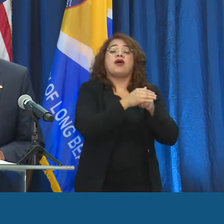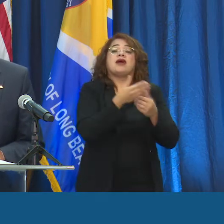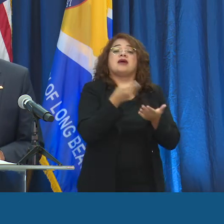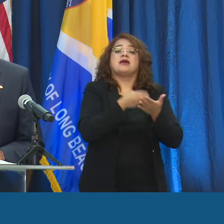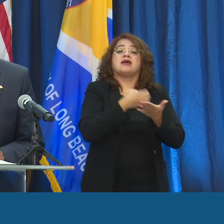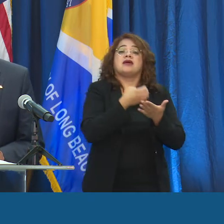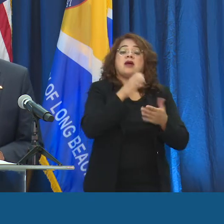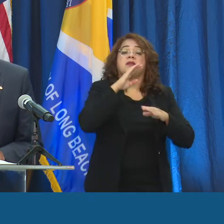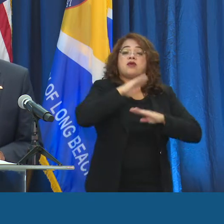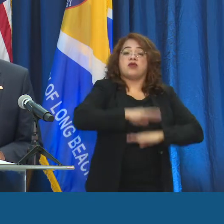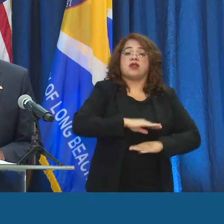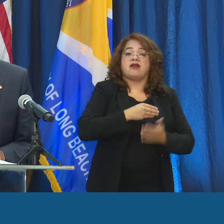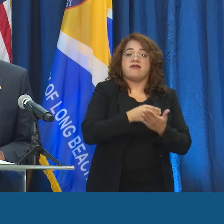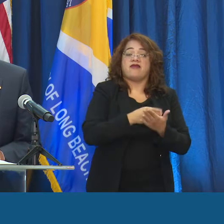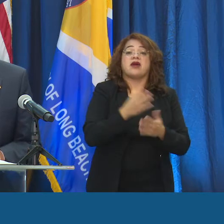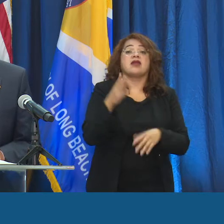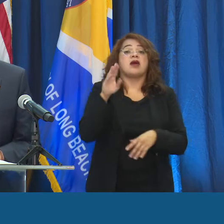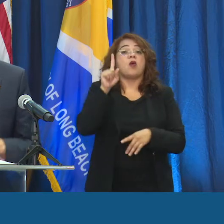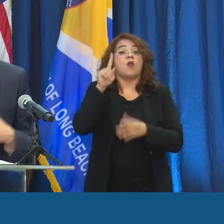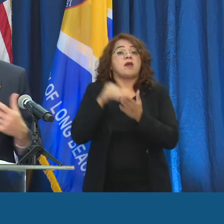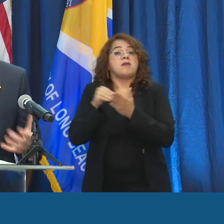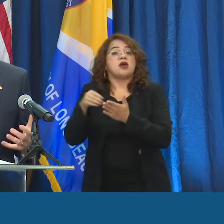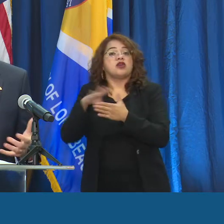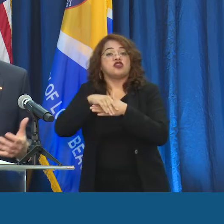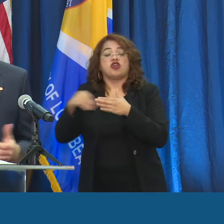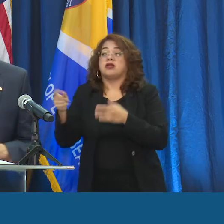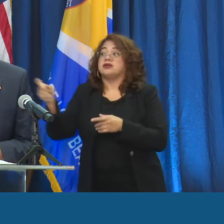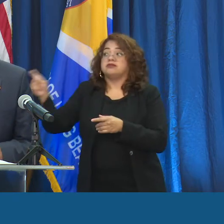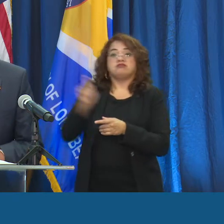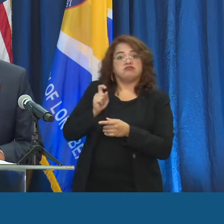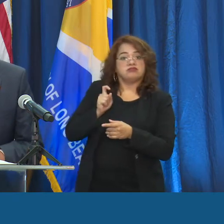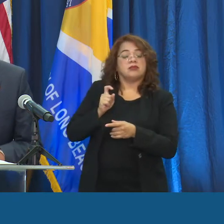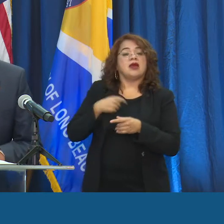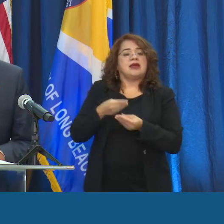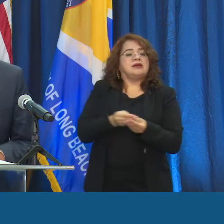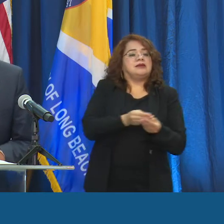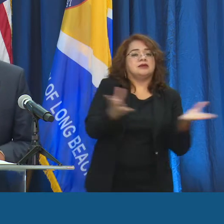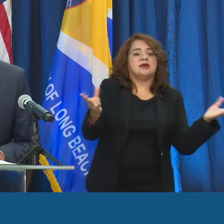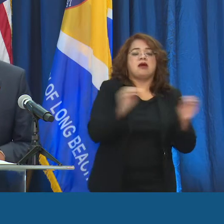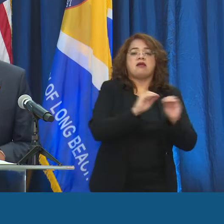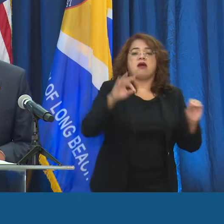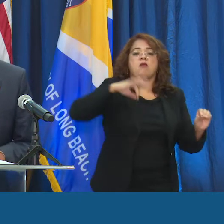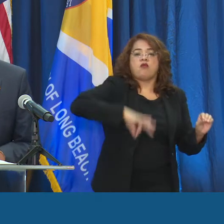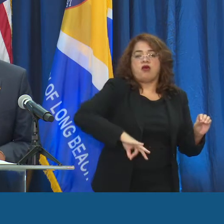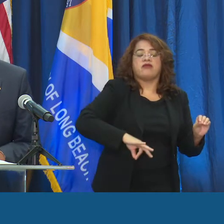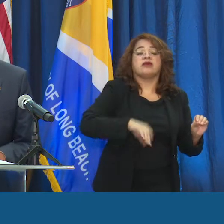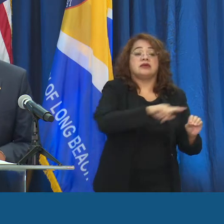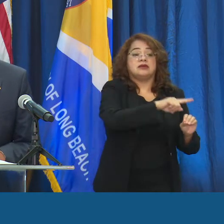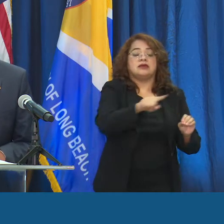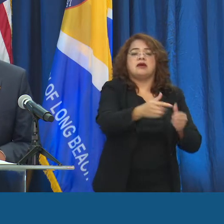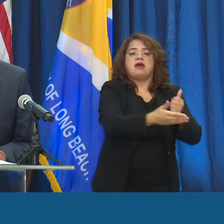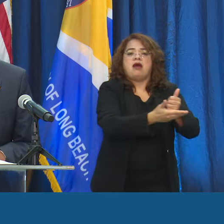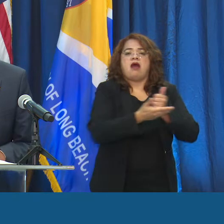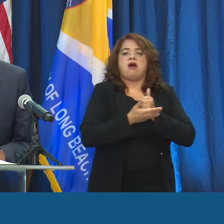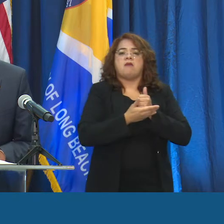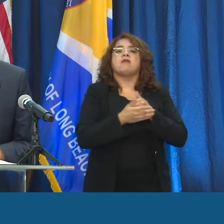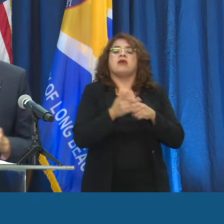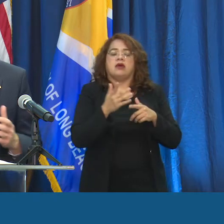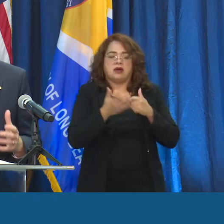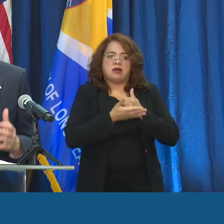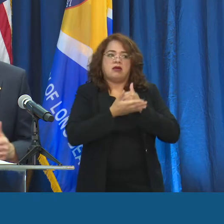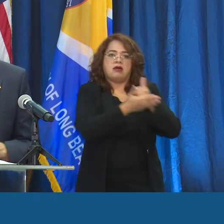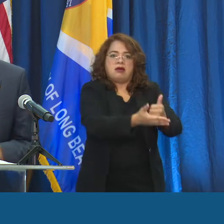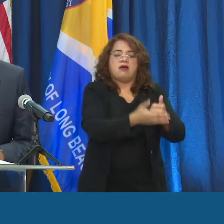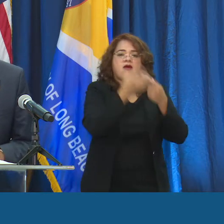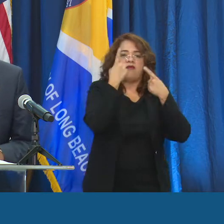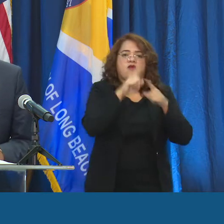$1 million privately from donors and put that out through nonprofits to both help them and our response. We've created the first